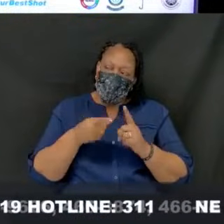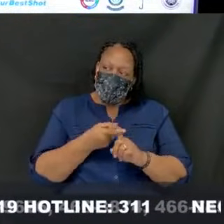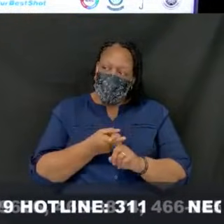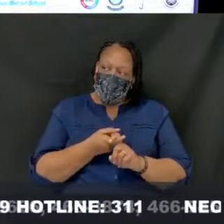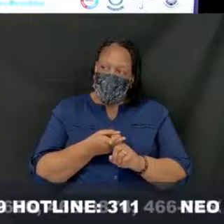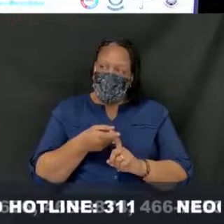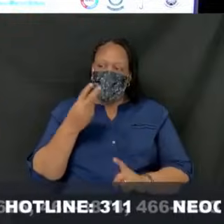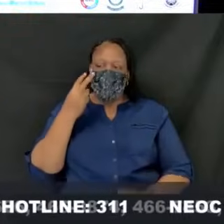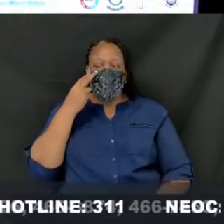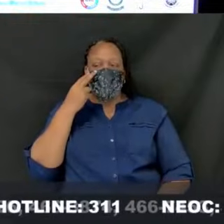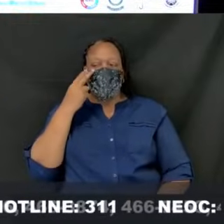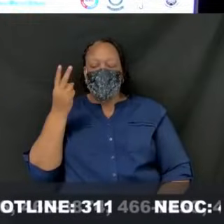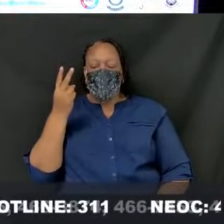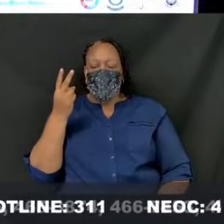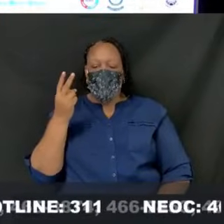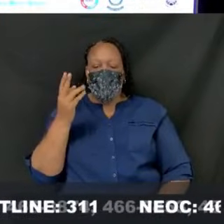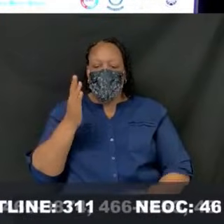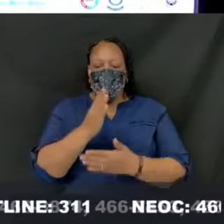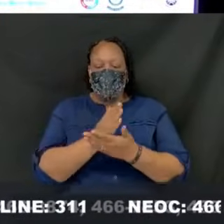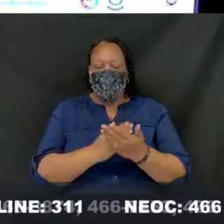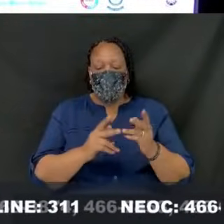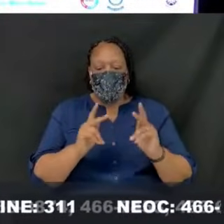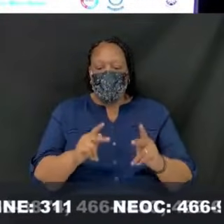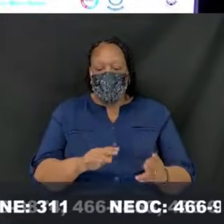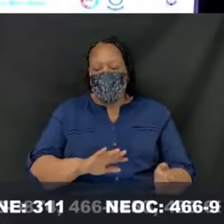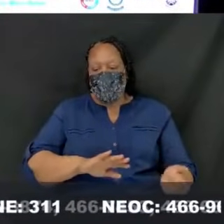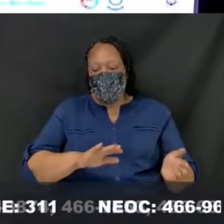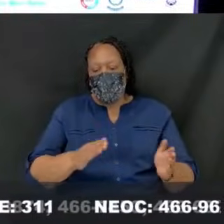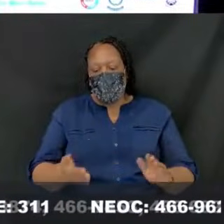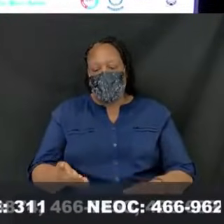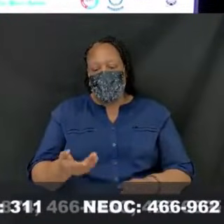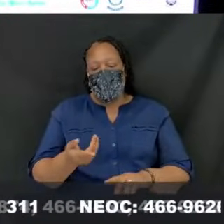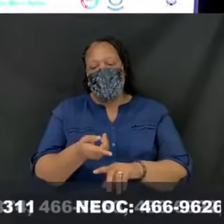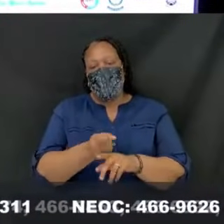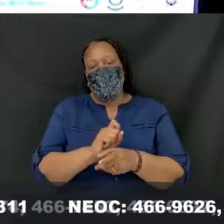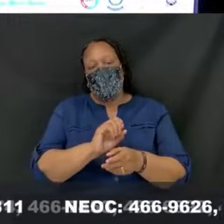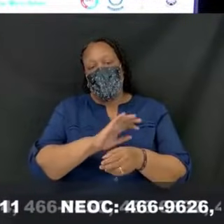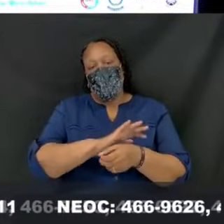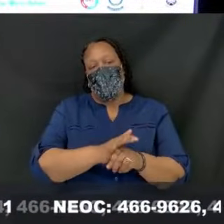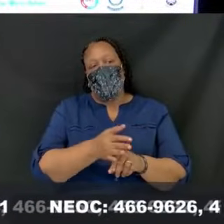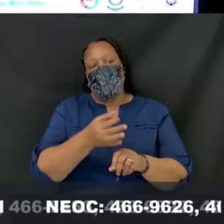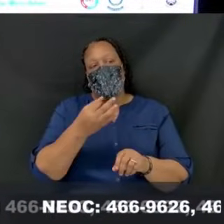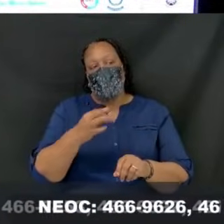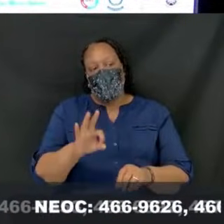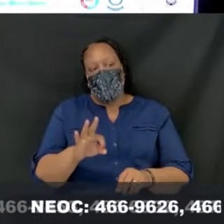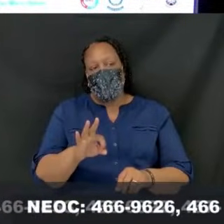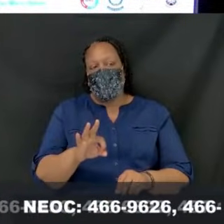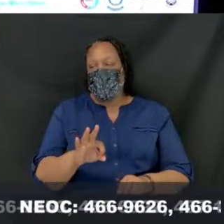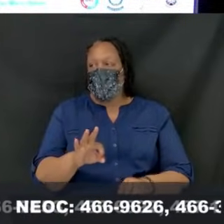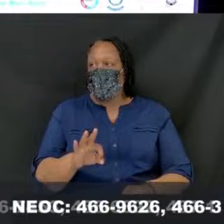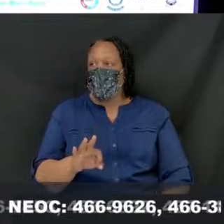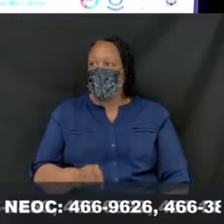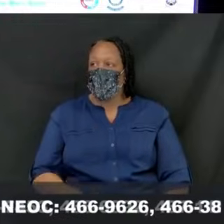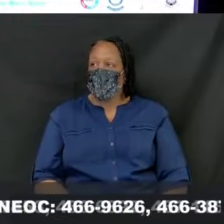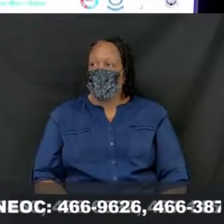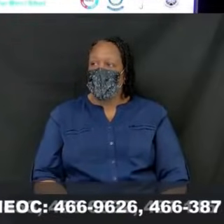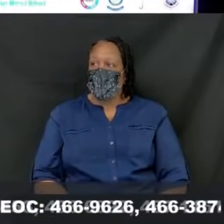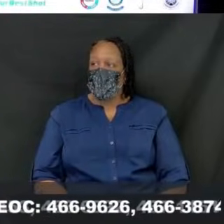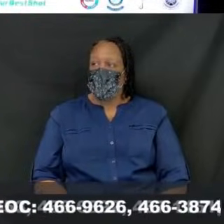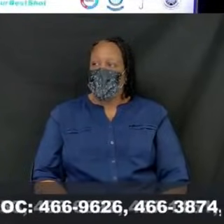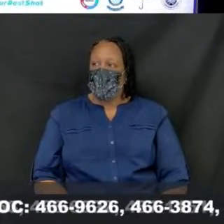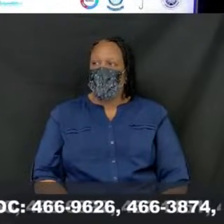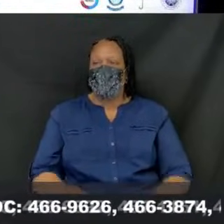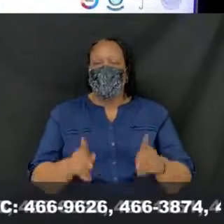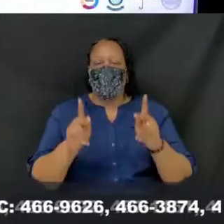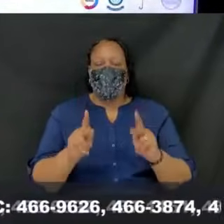occurrences of persons dying from the as a COVID-19 related death, the person